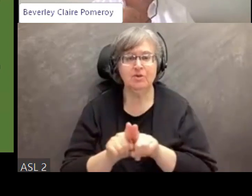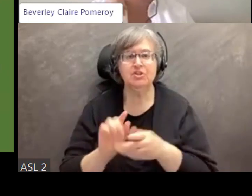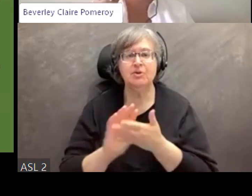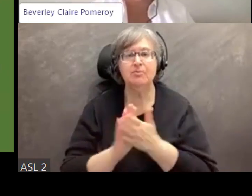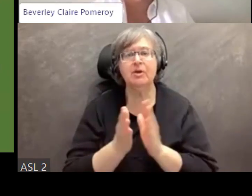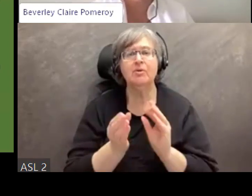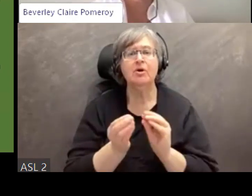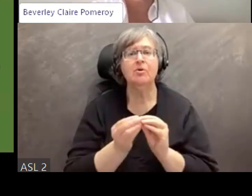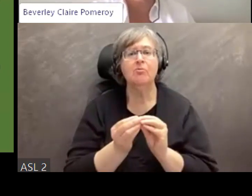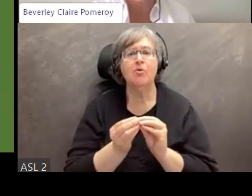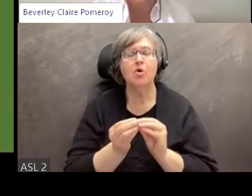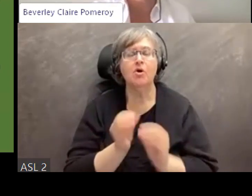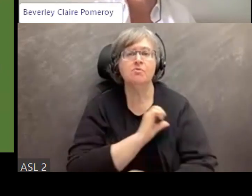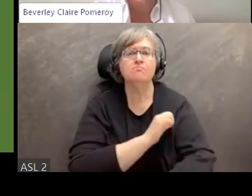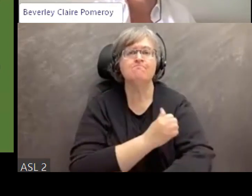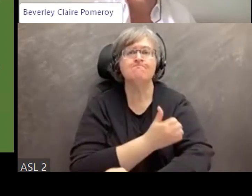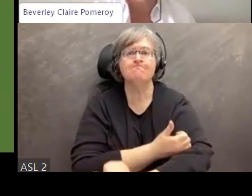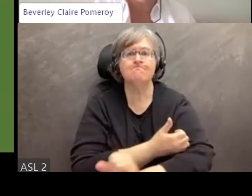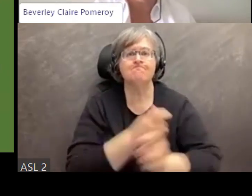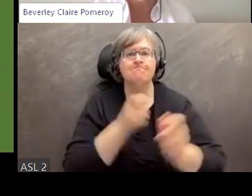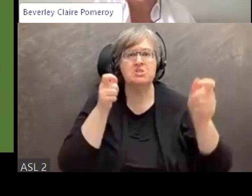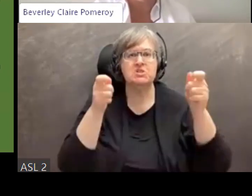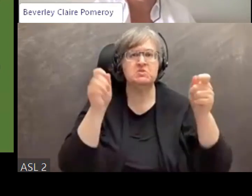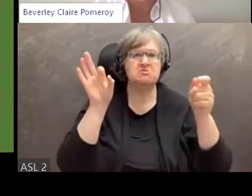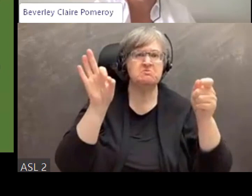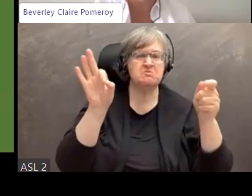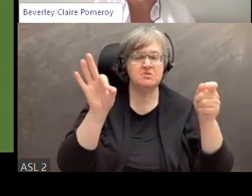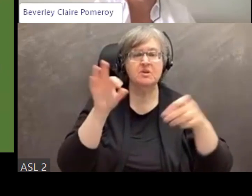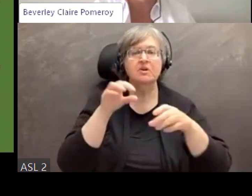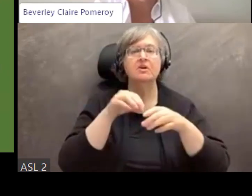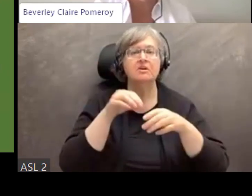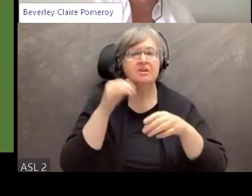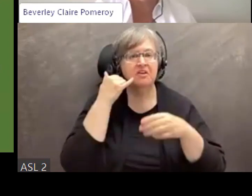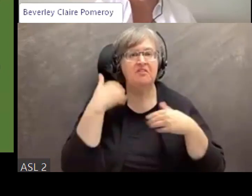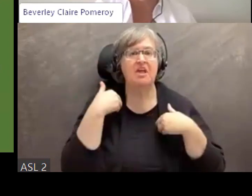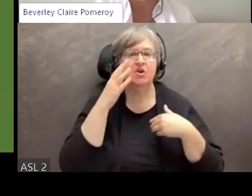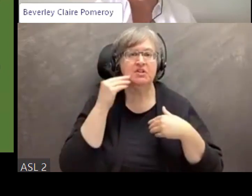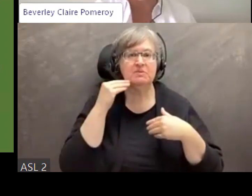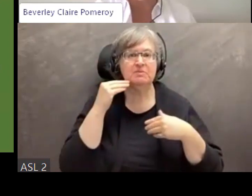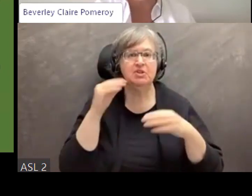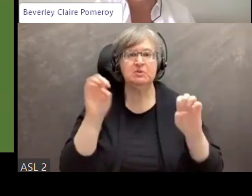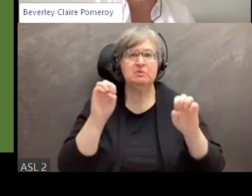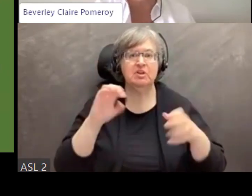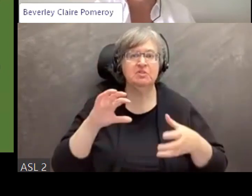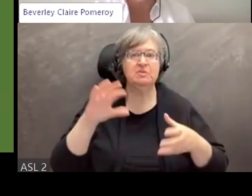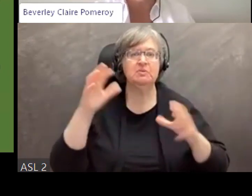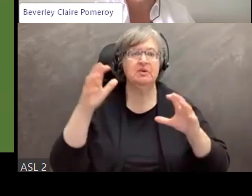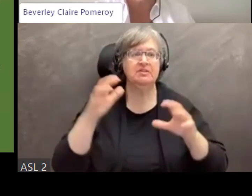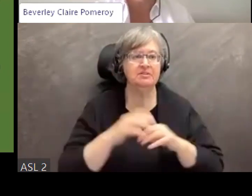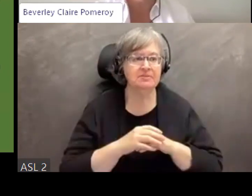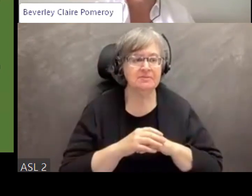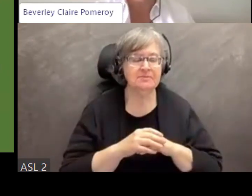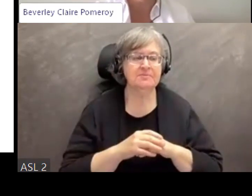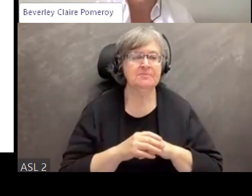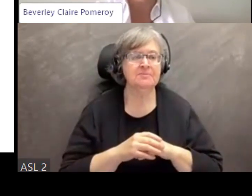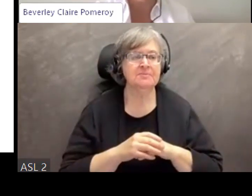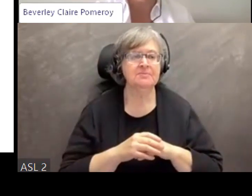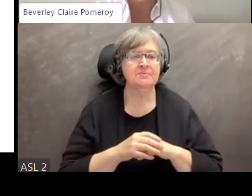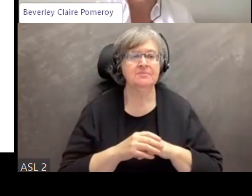more likely to become more authoritarian when in a crisis-driven state. Next slide, please.